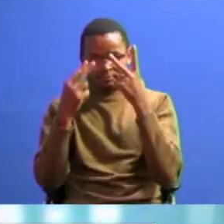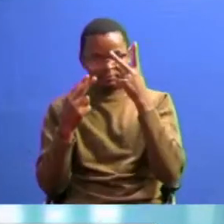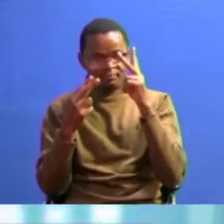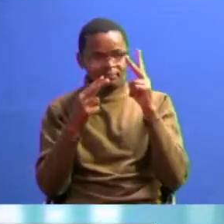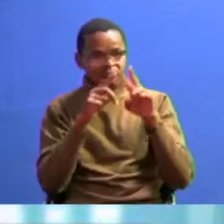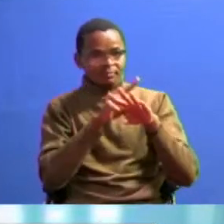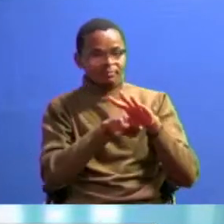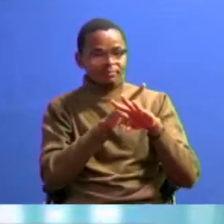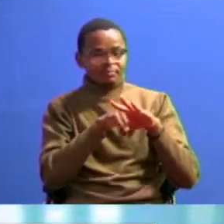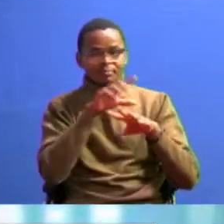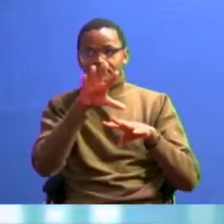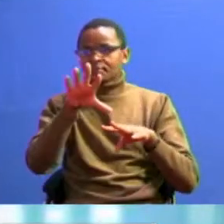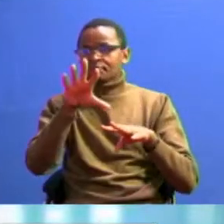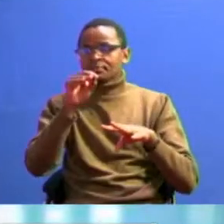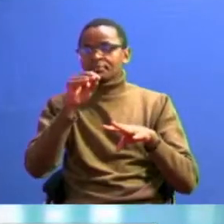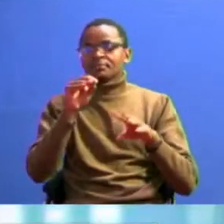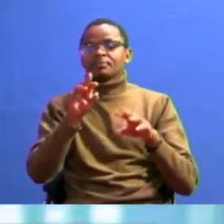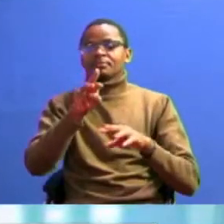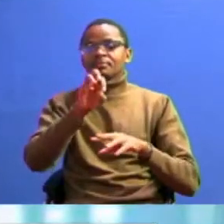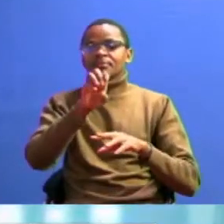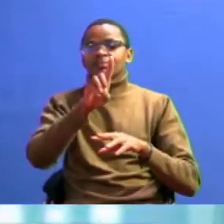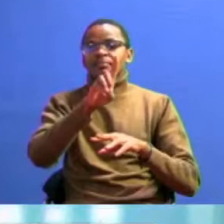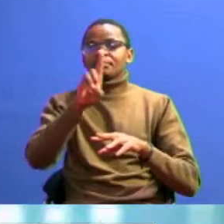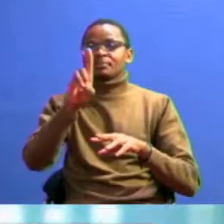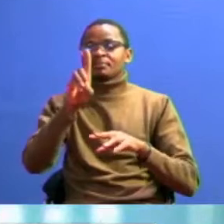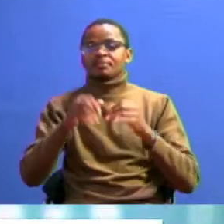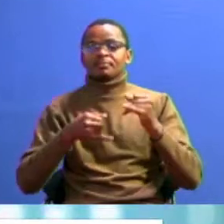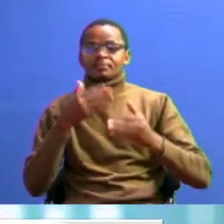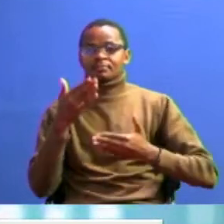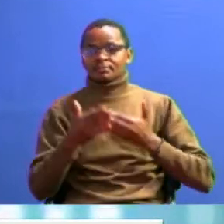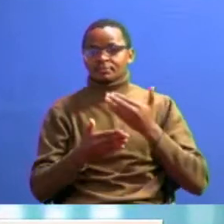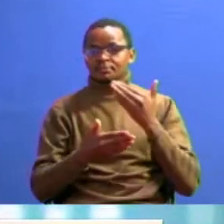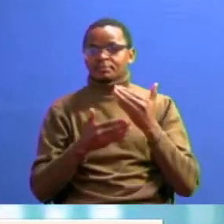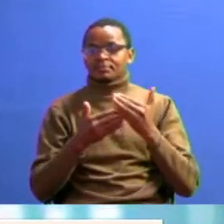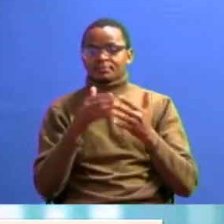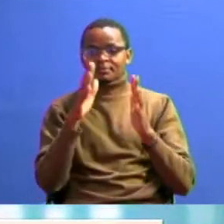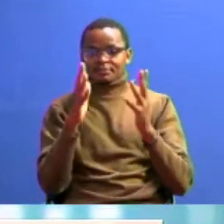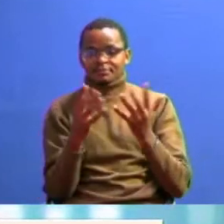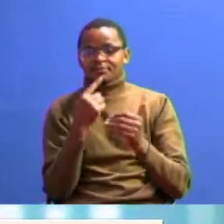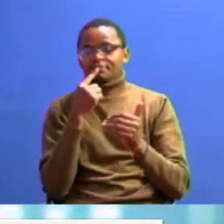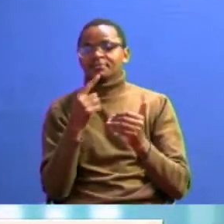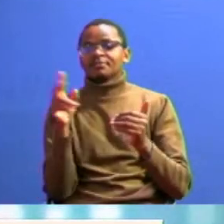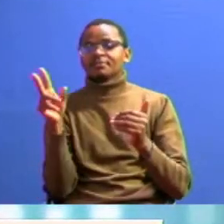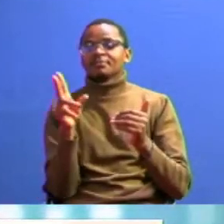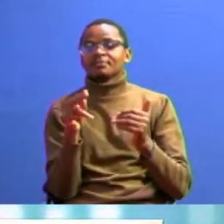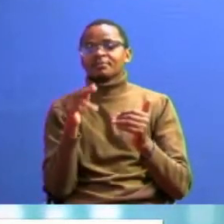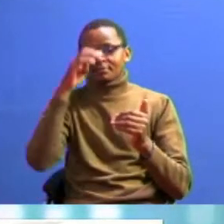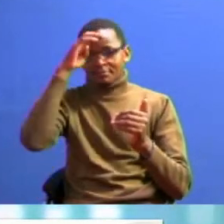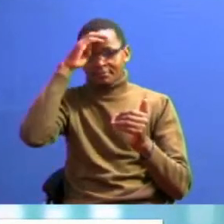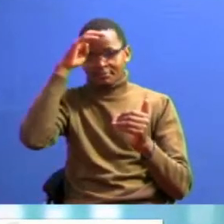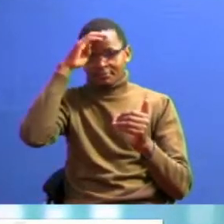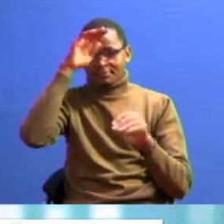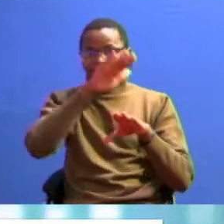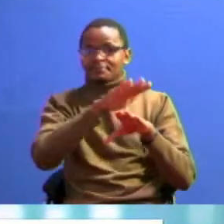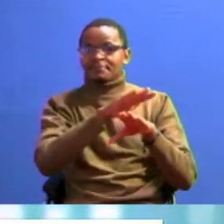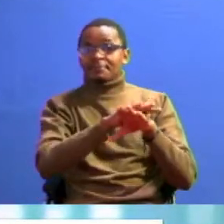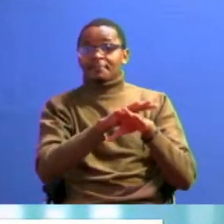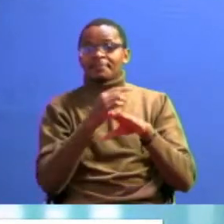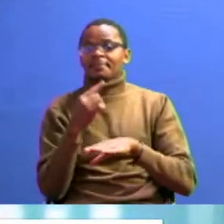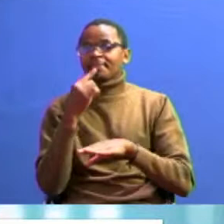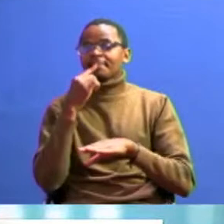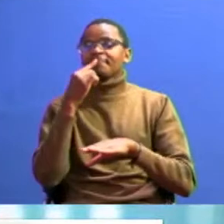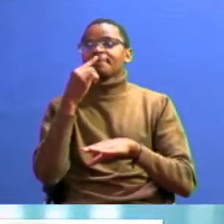when you take alcohol, the mood in the room changes. People get excited and happy. How then do you tell them that alcohol isn't good? So we are